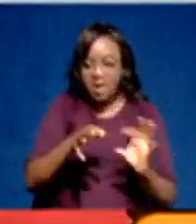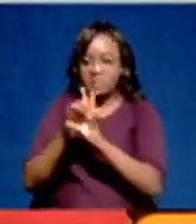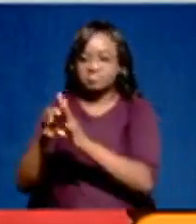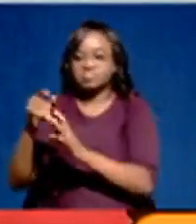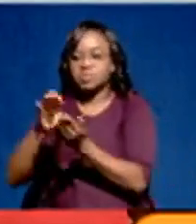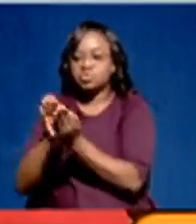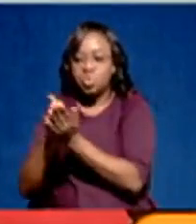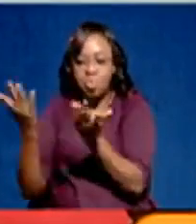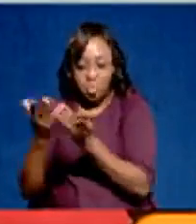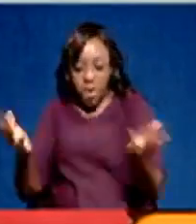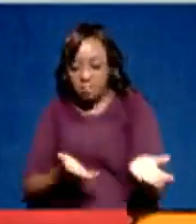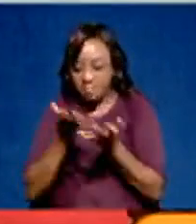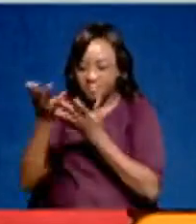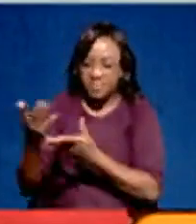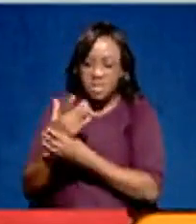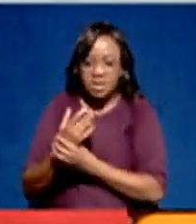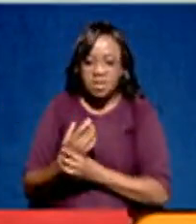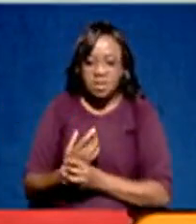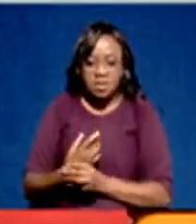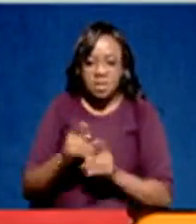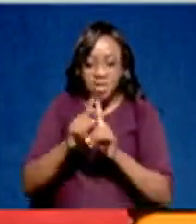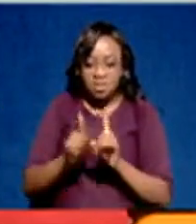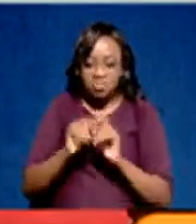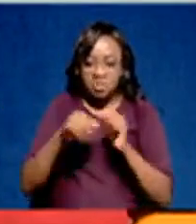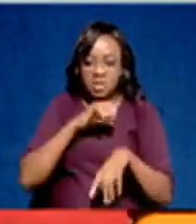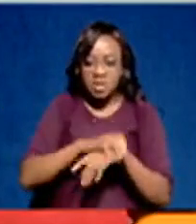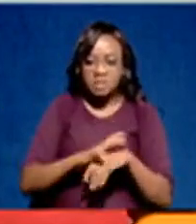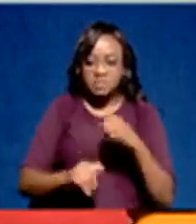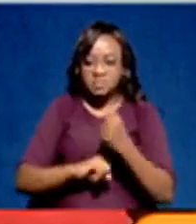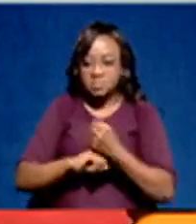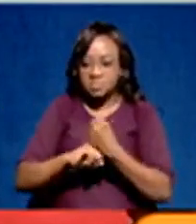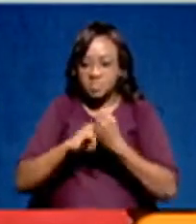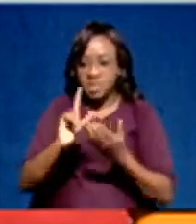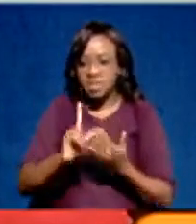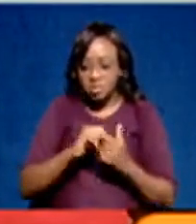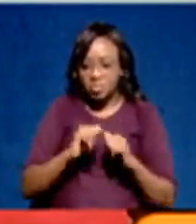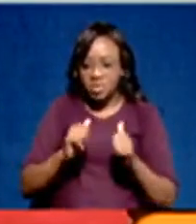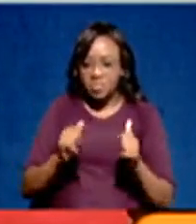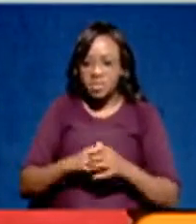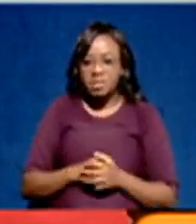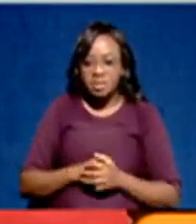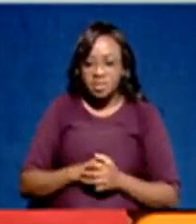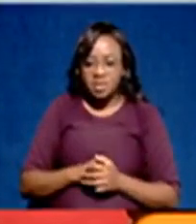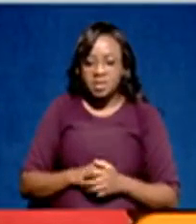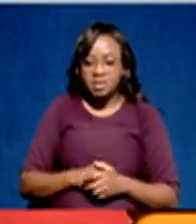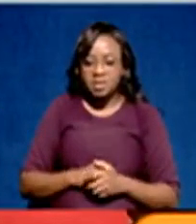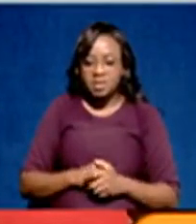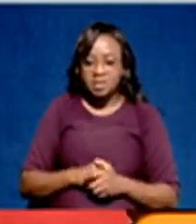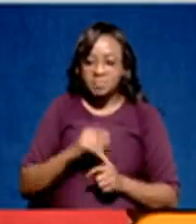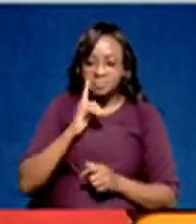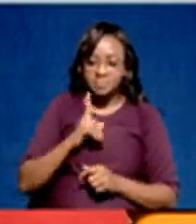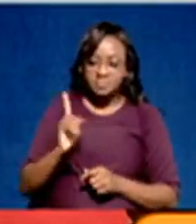to exchange agricultural commodities and obtain collateral-based loans. Edward Chair tells us how Rava Mercantile is